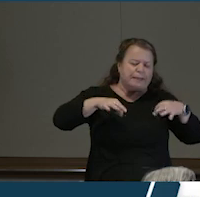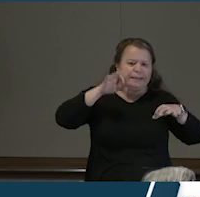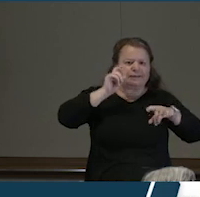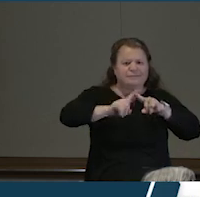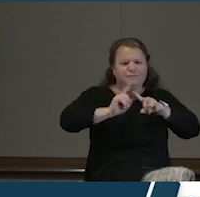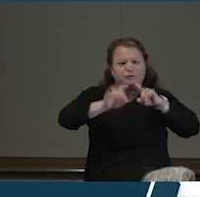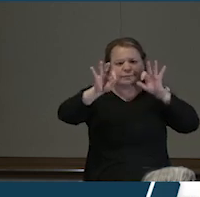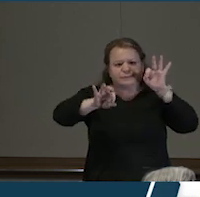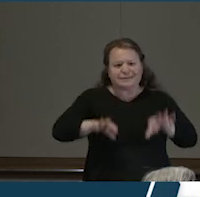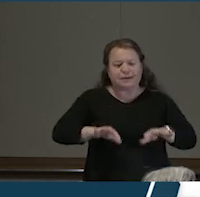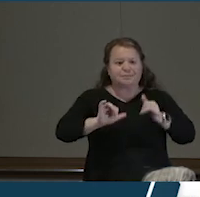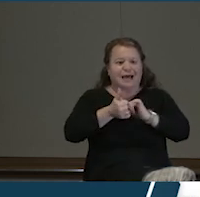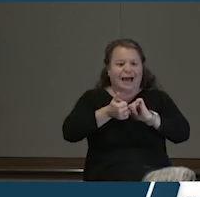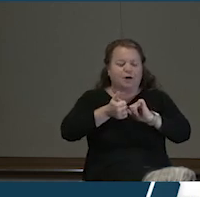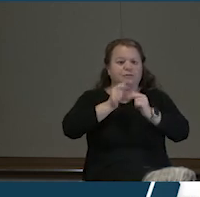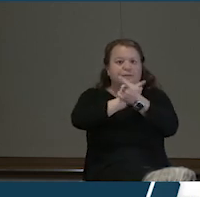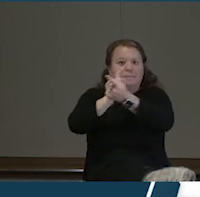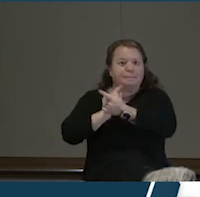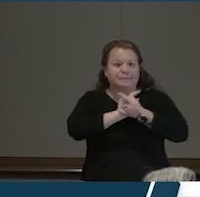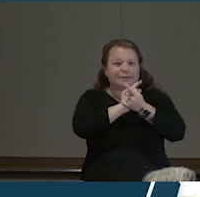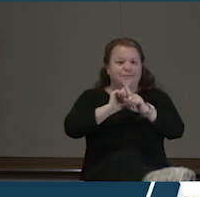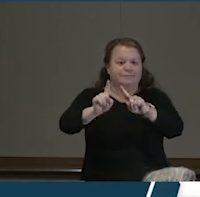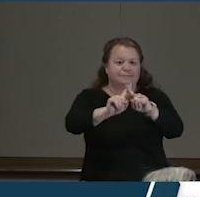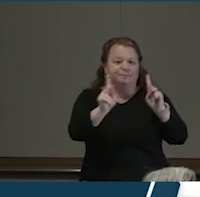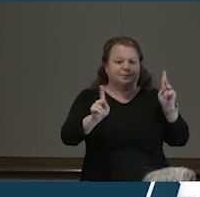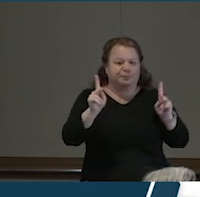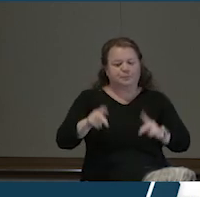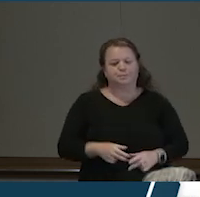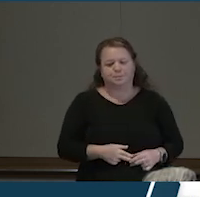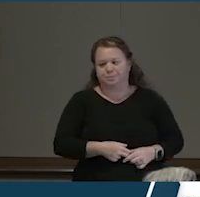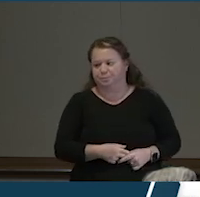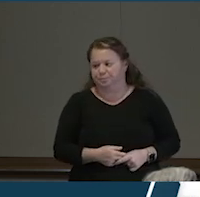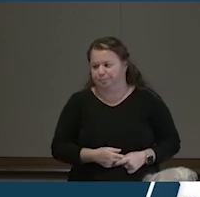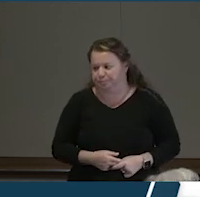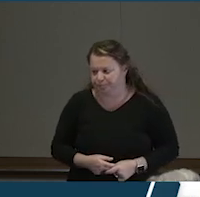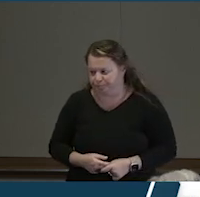we expand our group of the humans that we know?